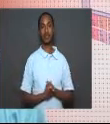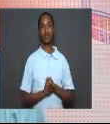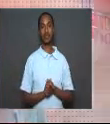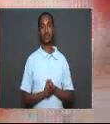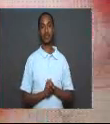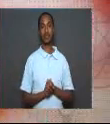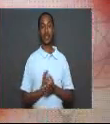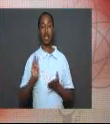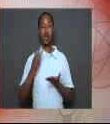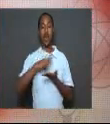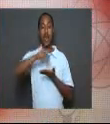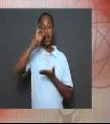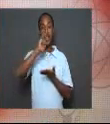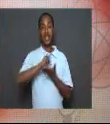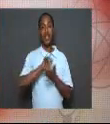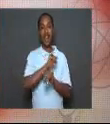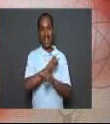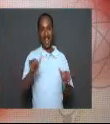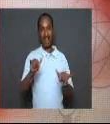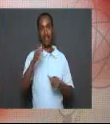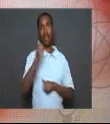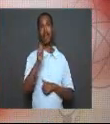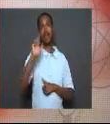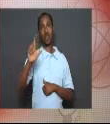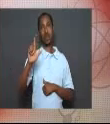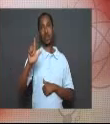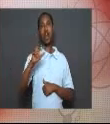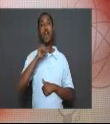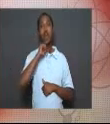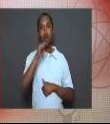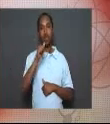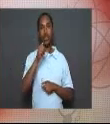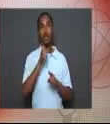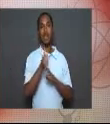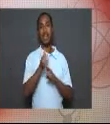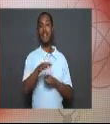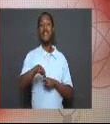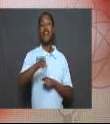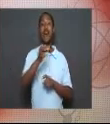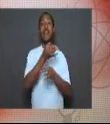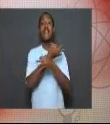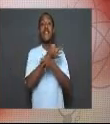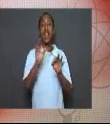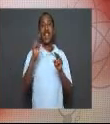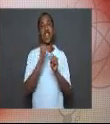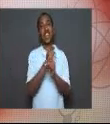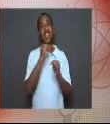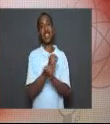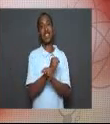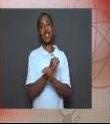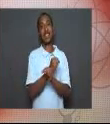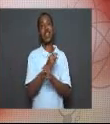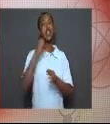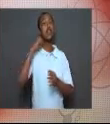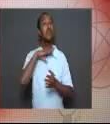crust. We learned that, like aluminium, it is not a metal that is found in